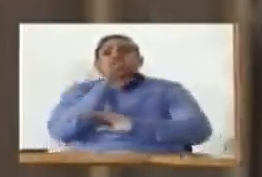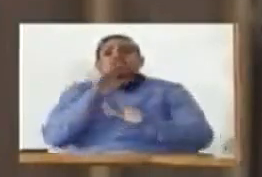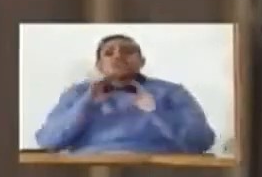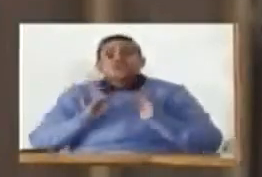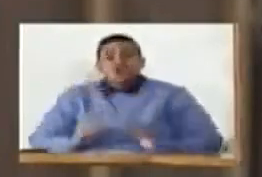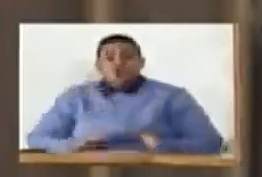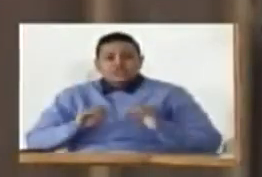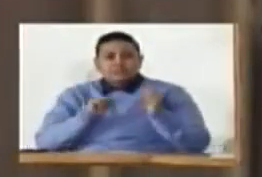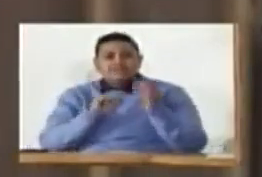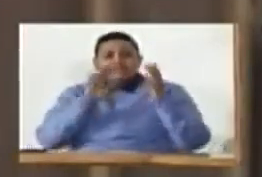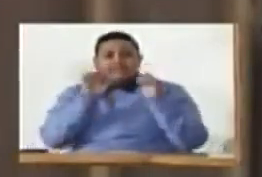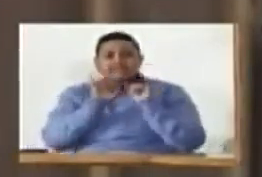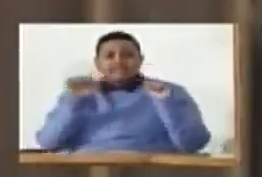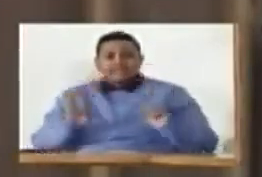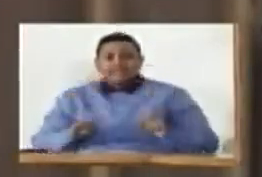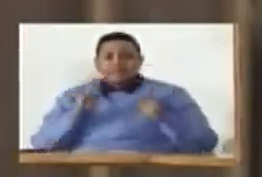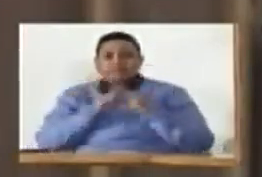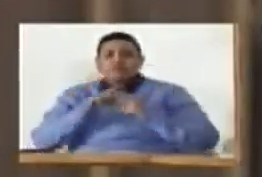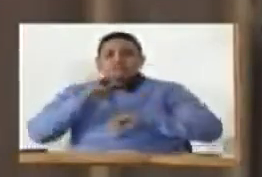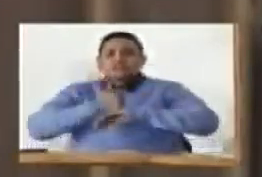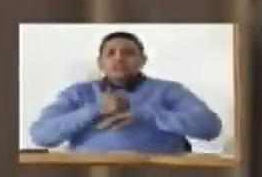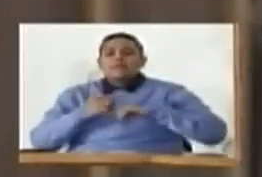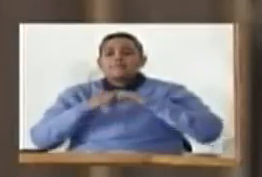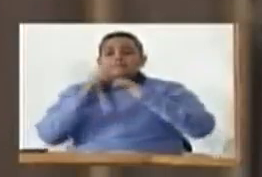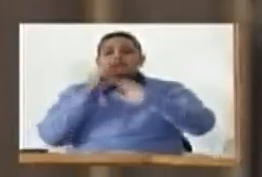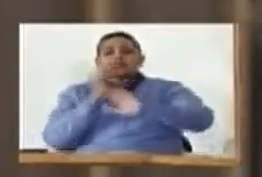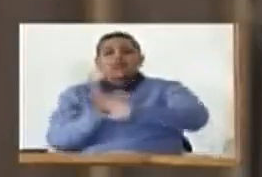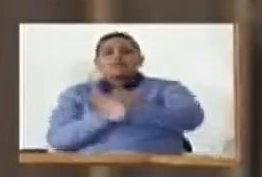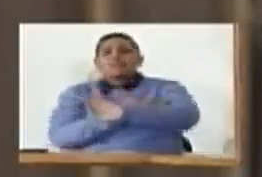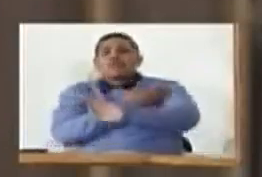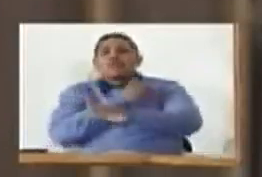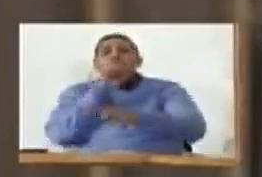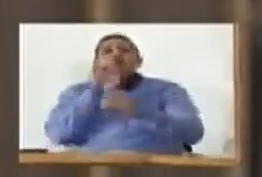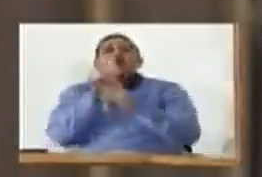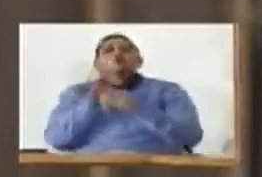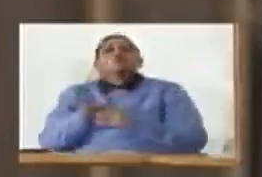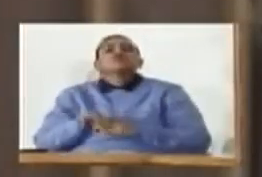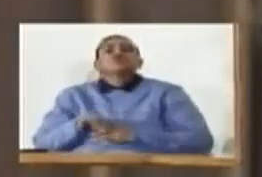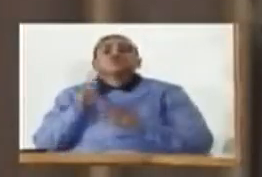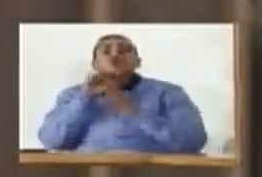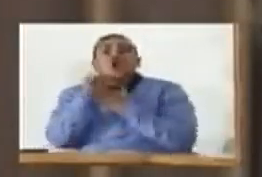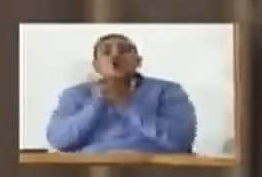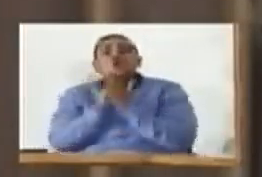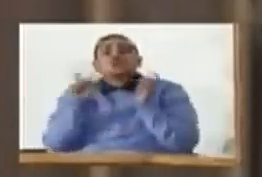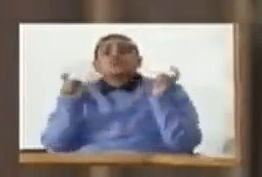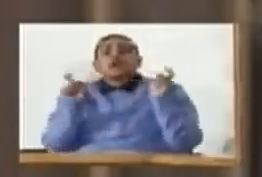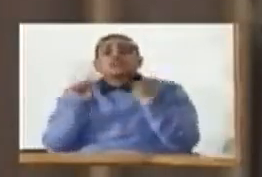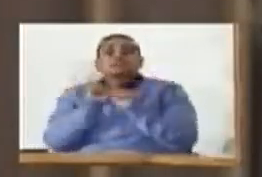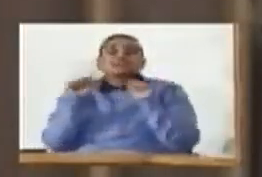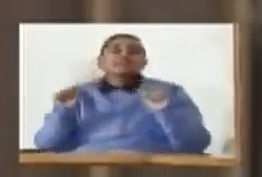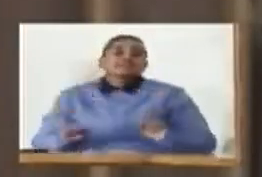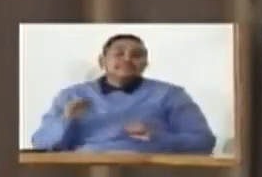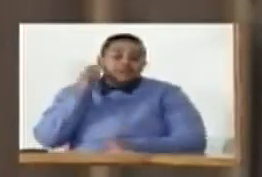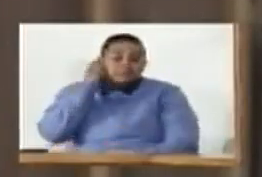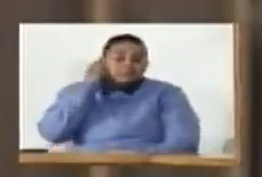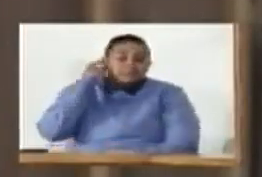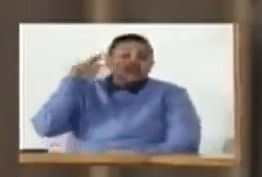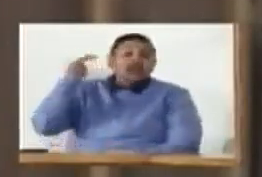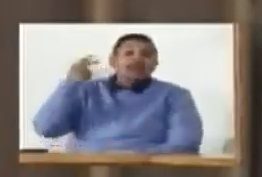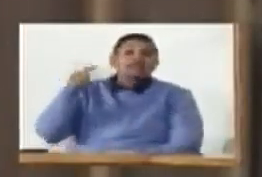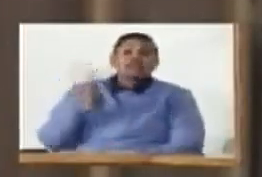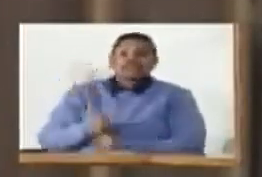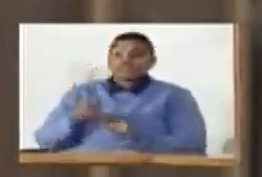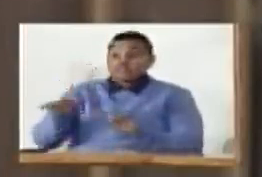customer-facing systems, and implement an improved contributions accounting management system. The